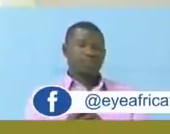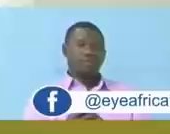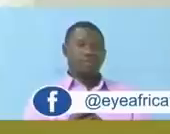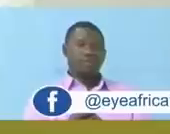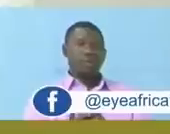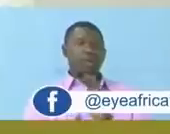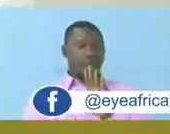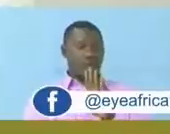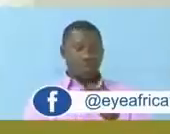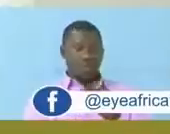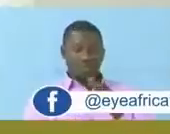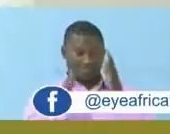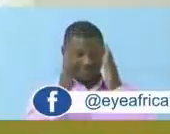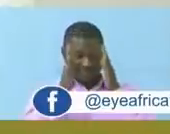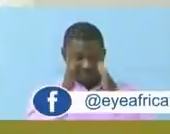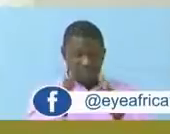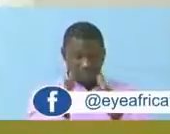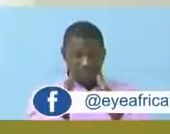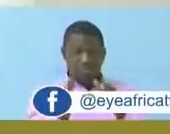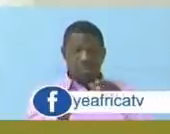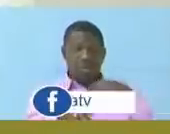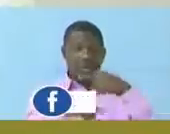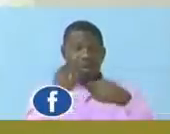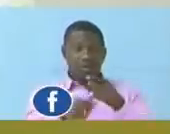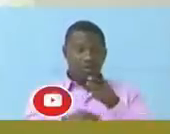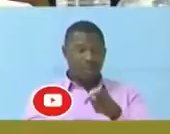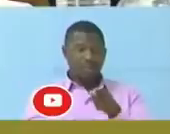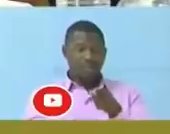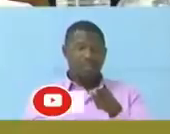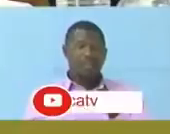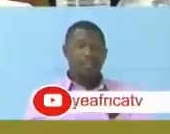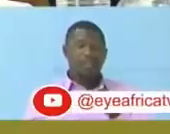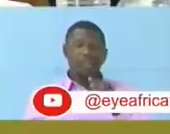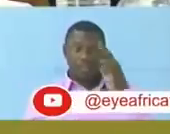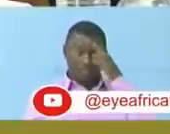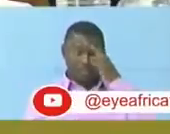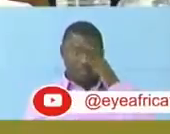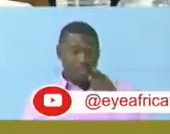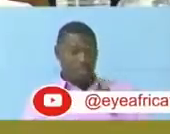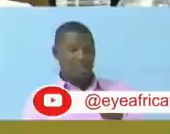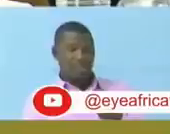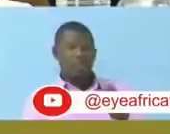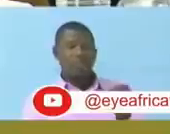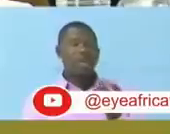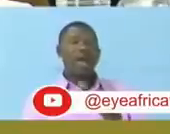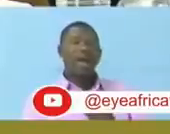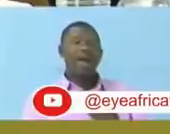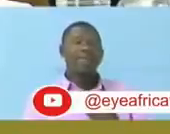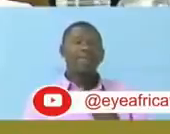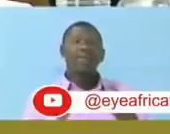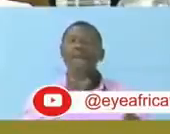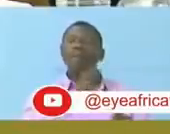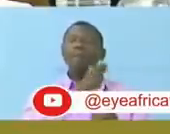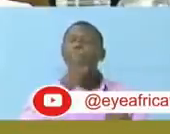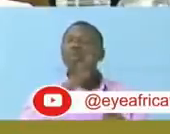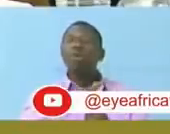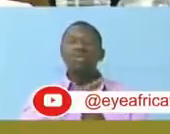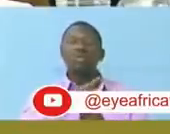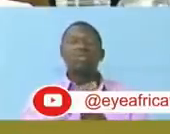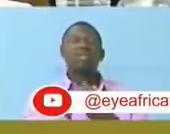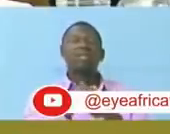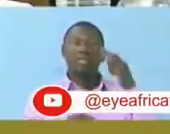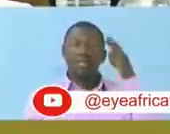Let's focus on this one first. I have an important reason for bringing these things out. Yes.